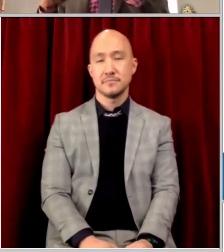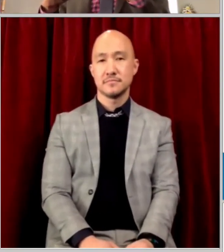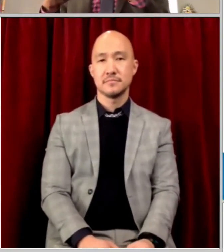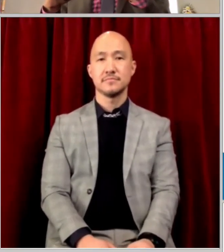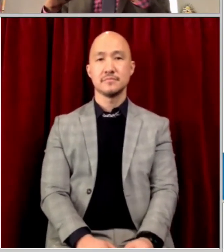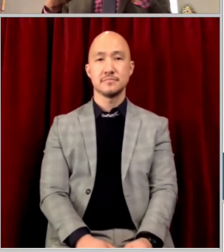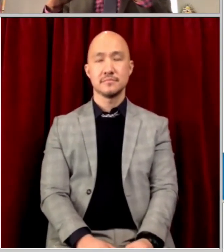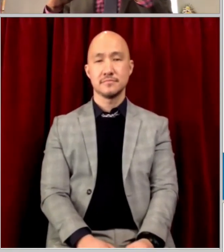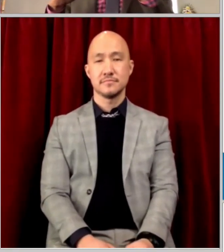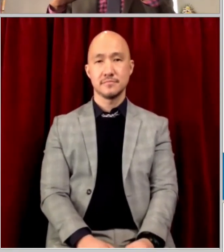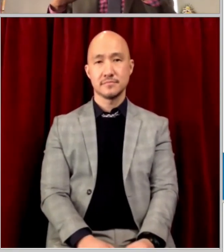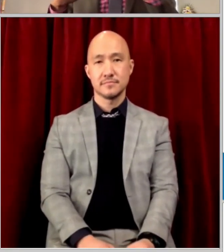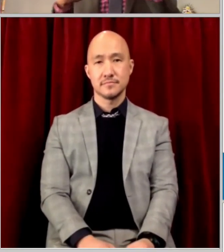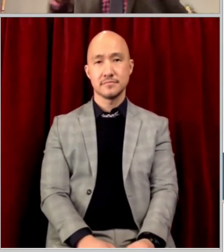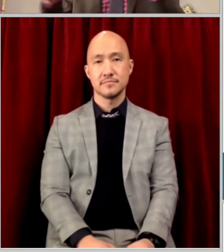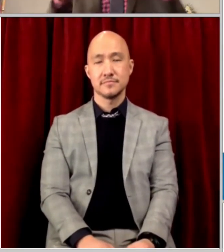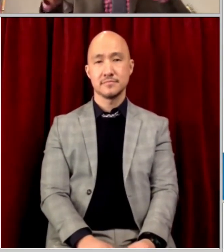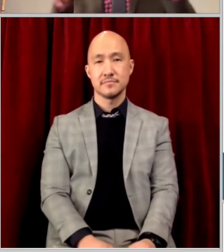and